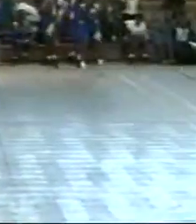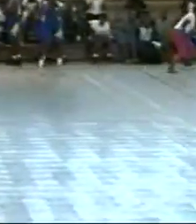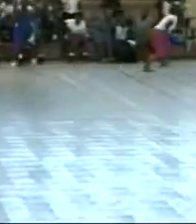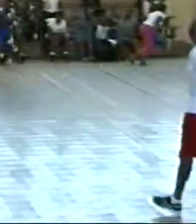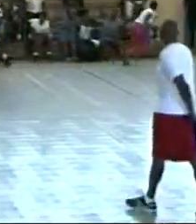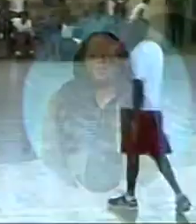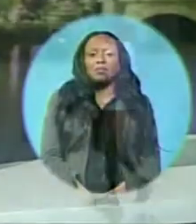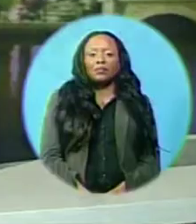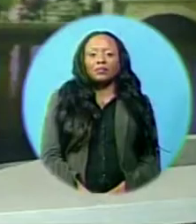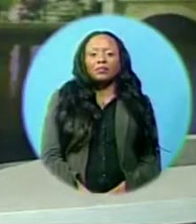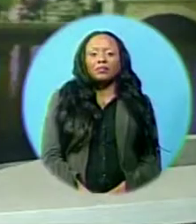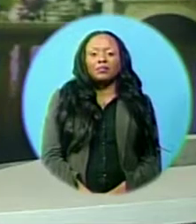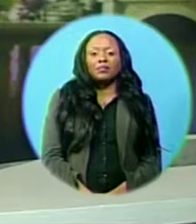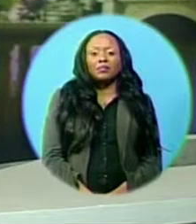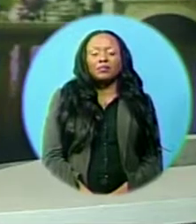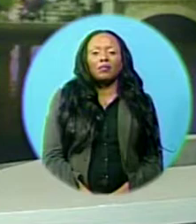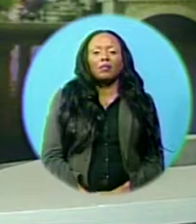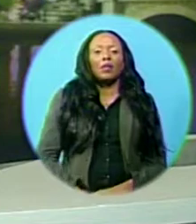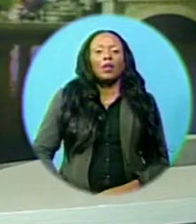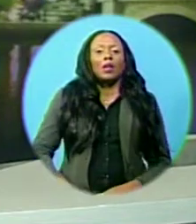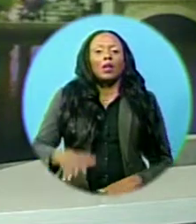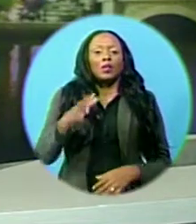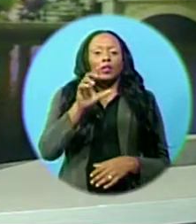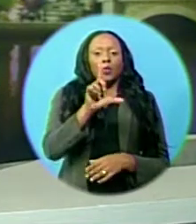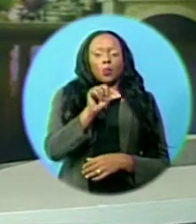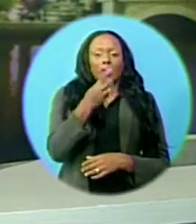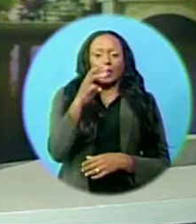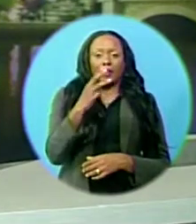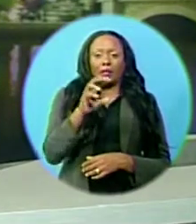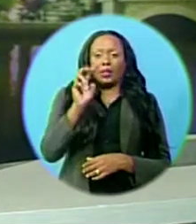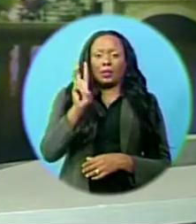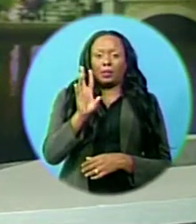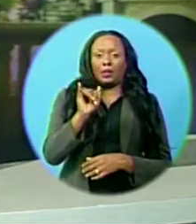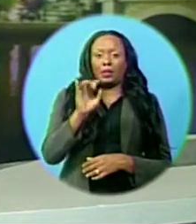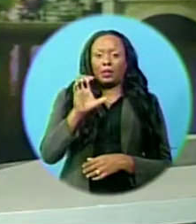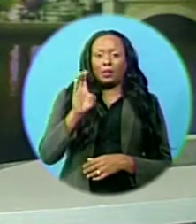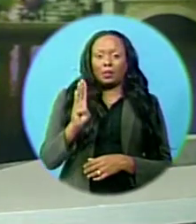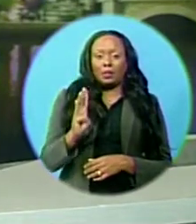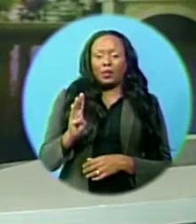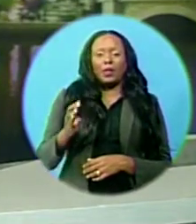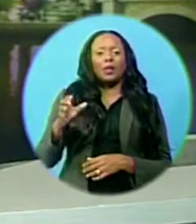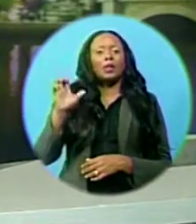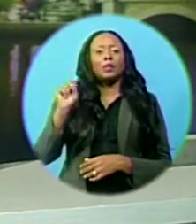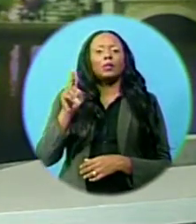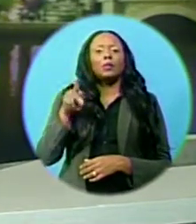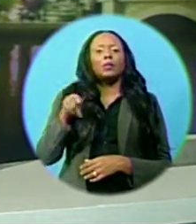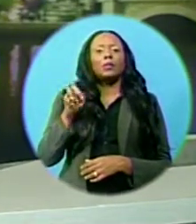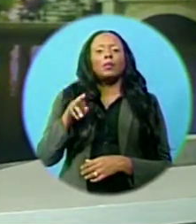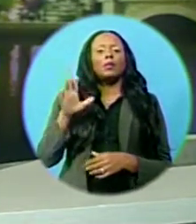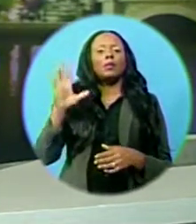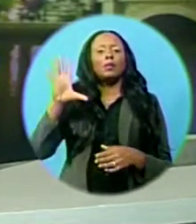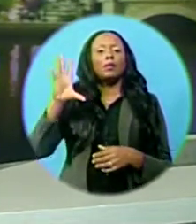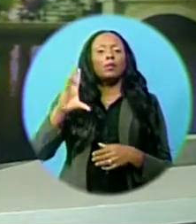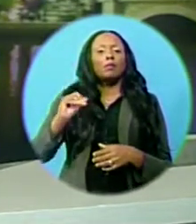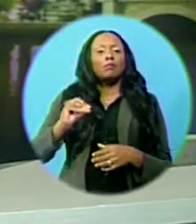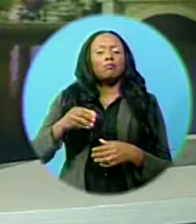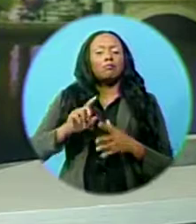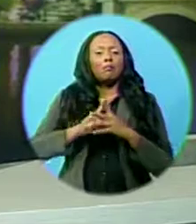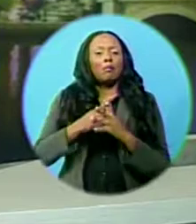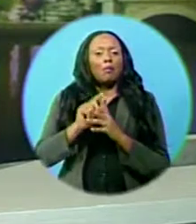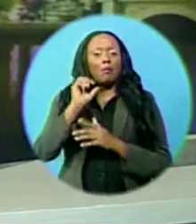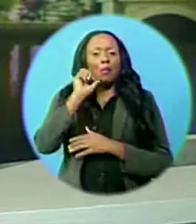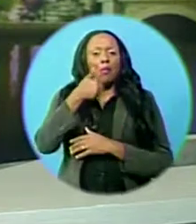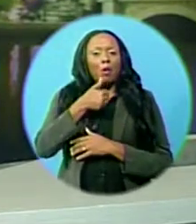39-36. The quest for the 2016 WICB Nagico Super 50 title restarts tomorrow with the first